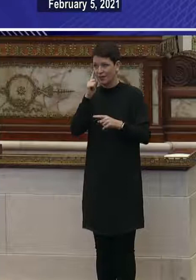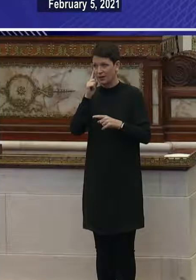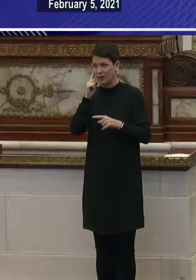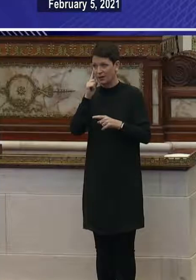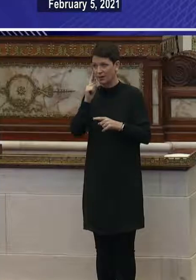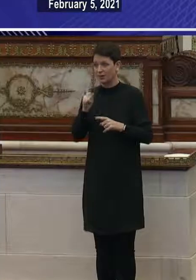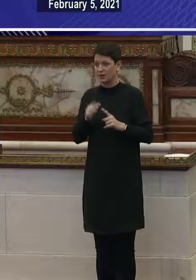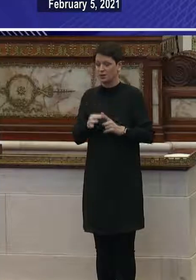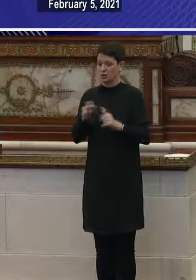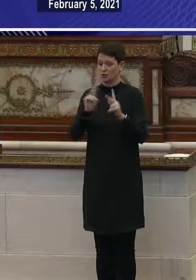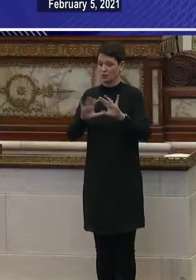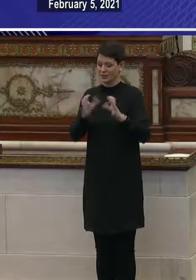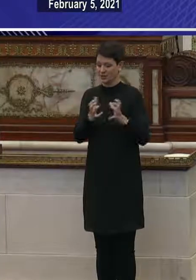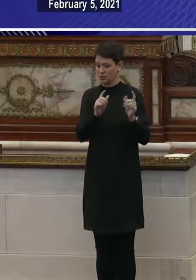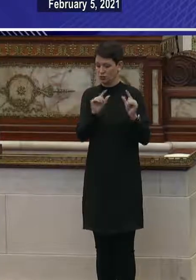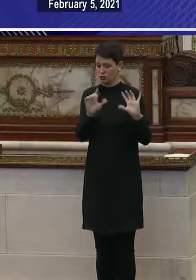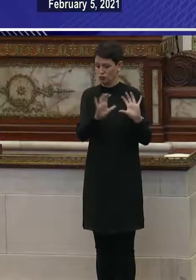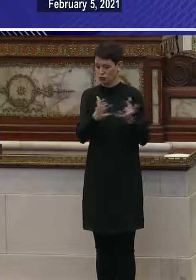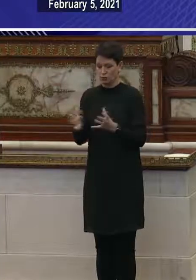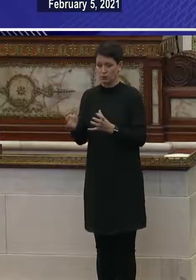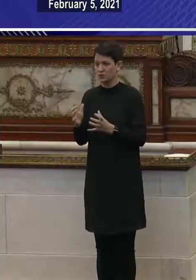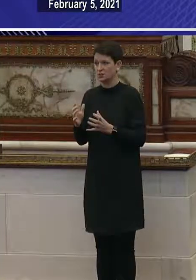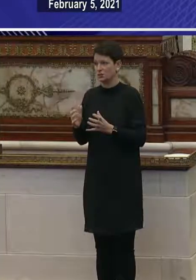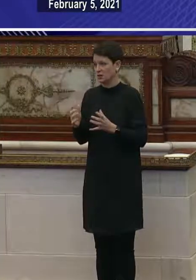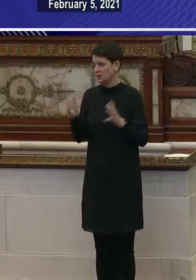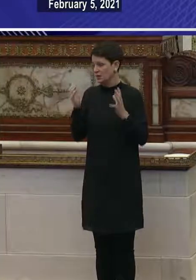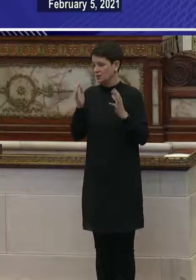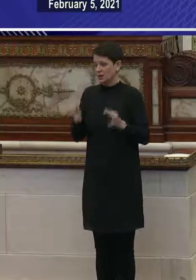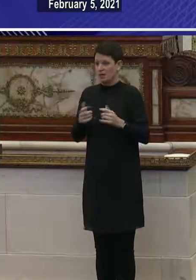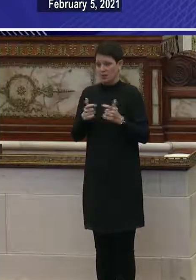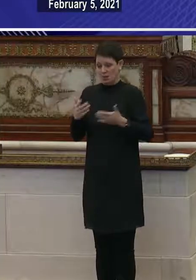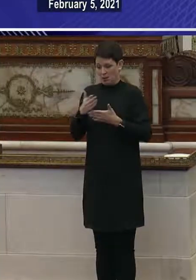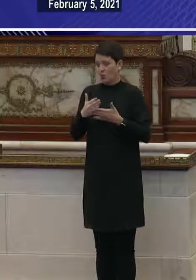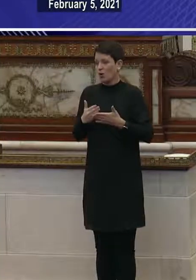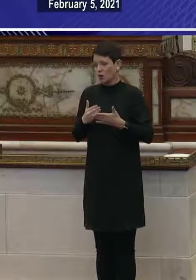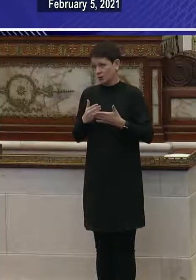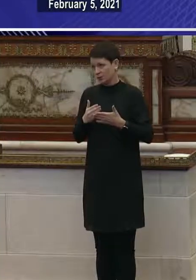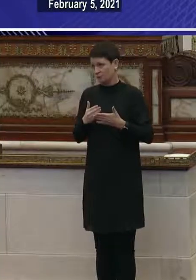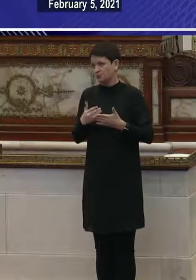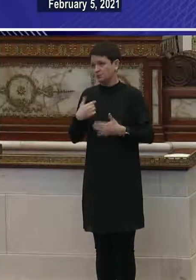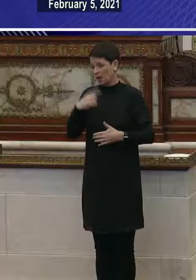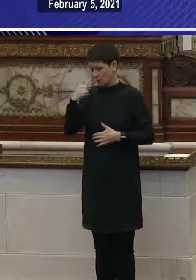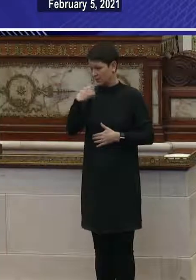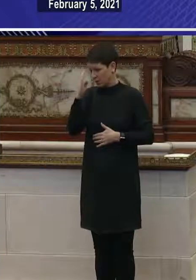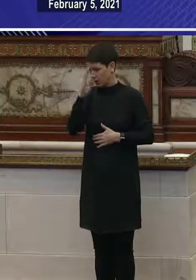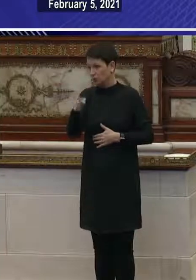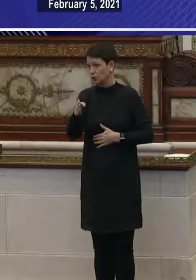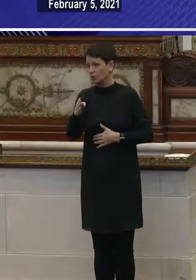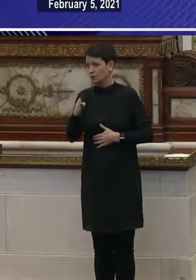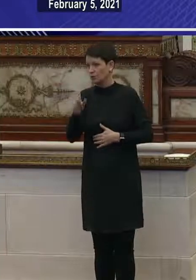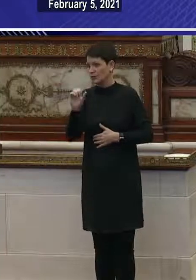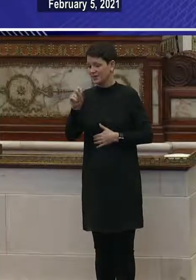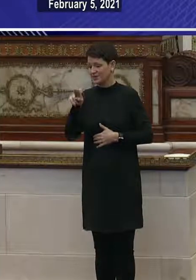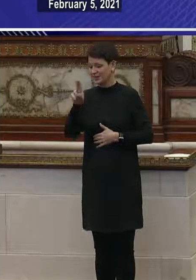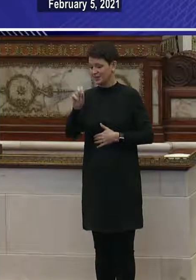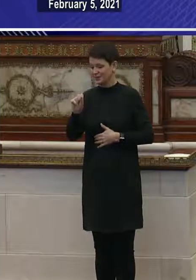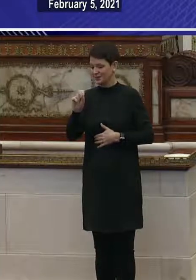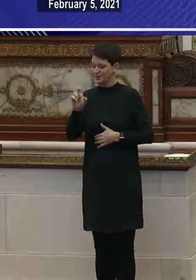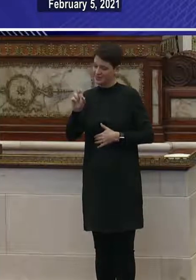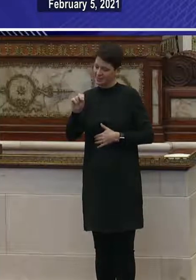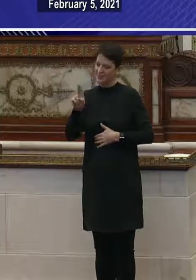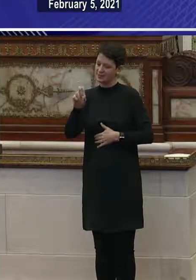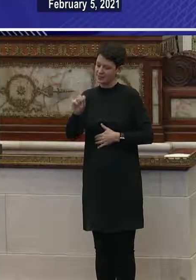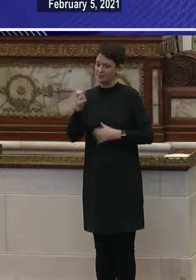special constituency groups are definitely a major component. I will tell you that in the census, we had a lot of folks